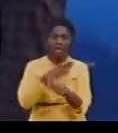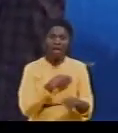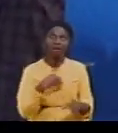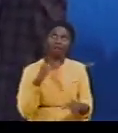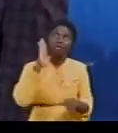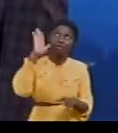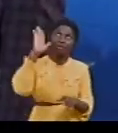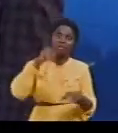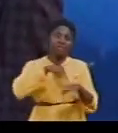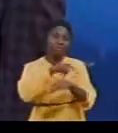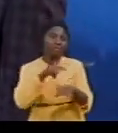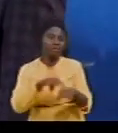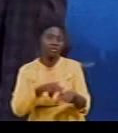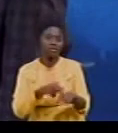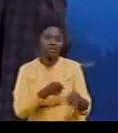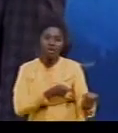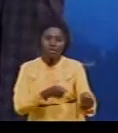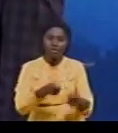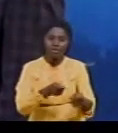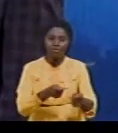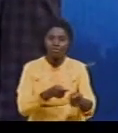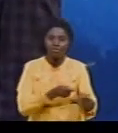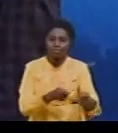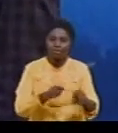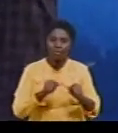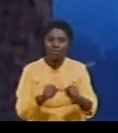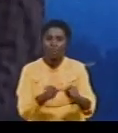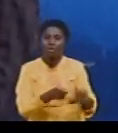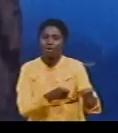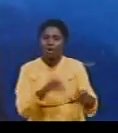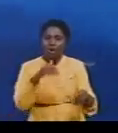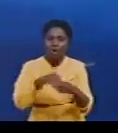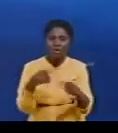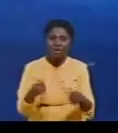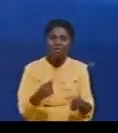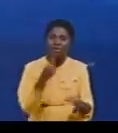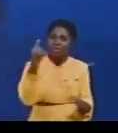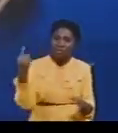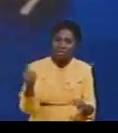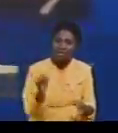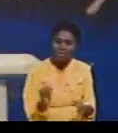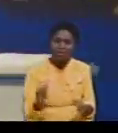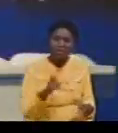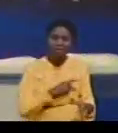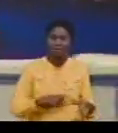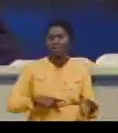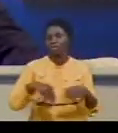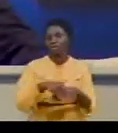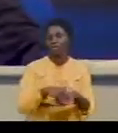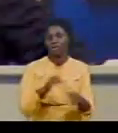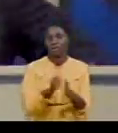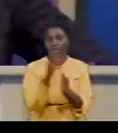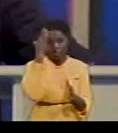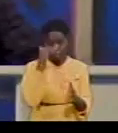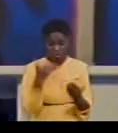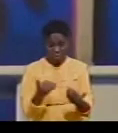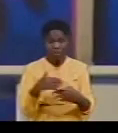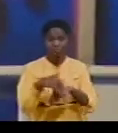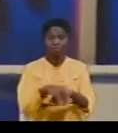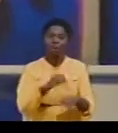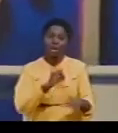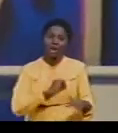nature rules and reigns in the eternal kingdom. That's why tonight I want